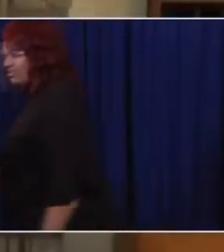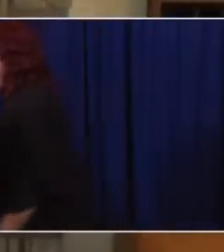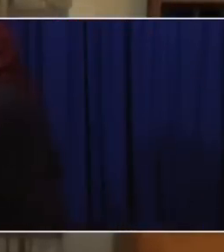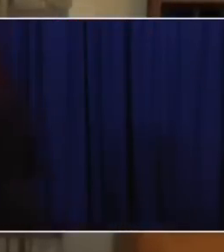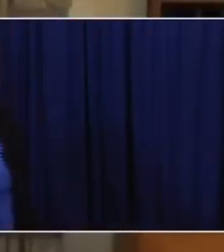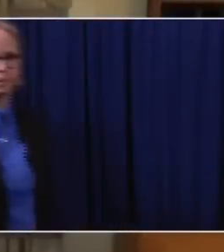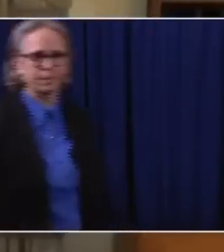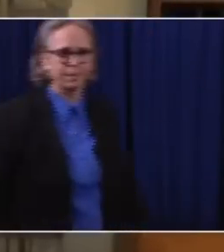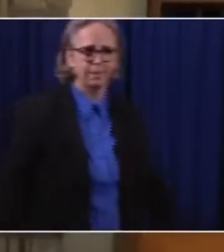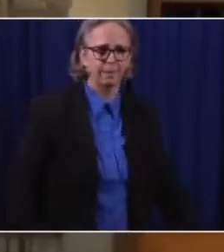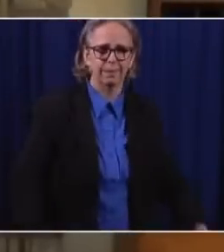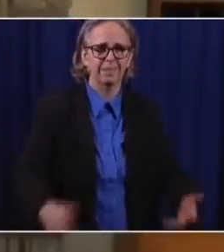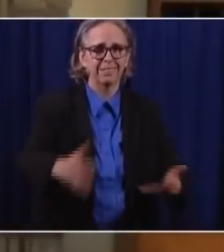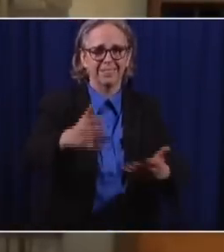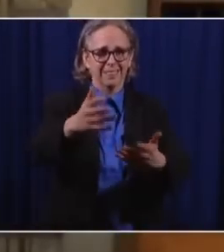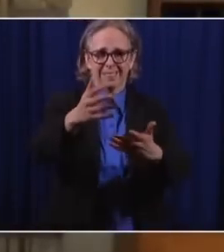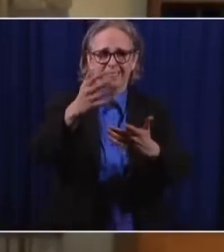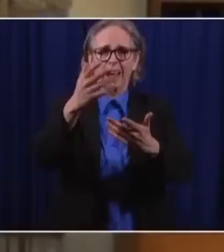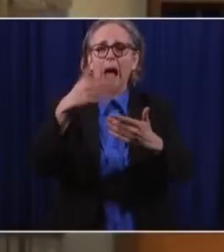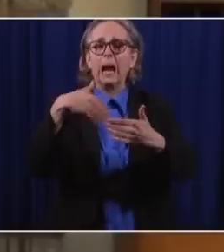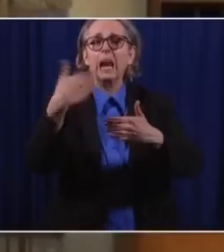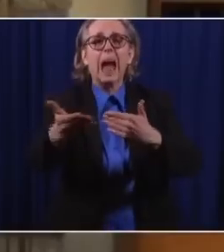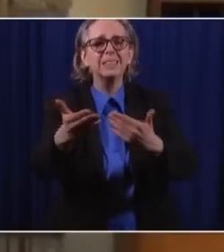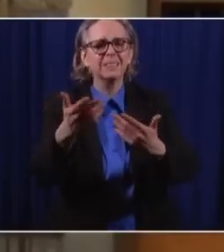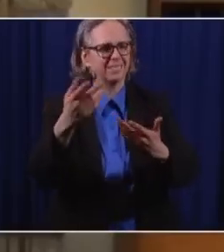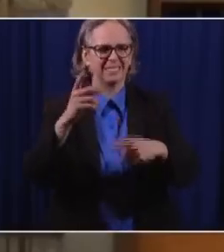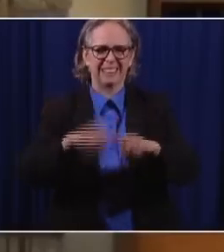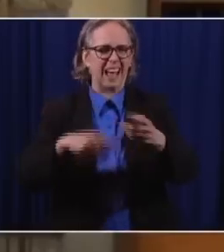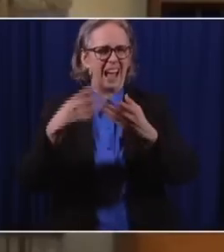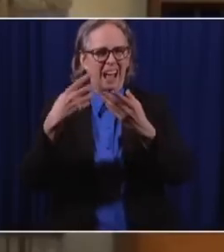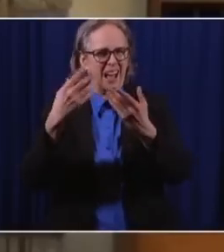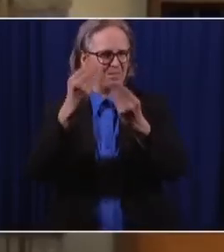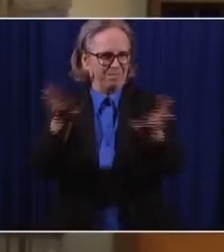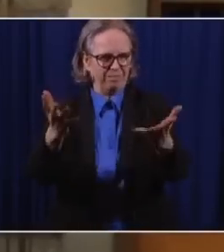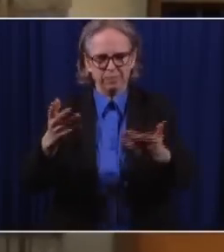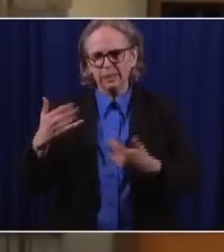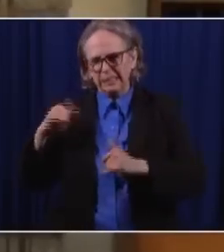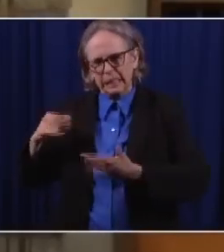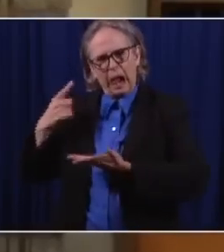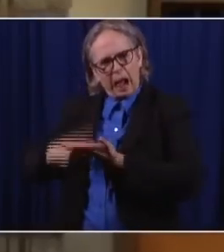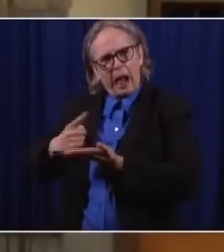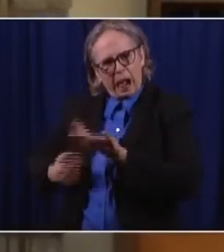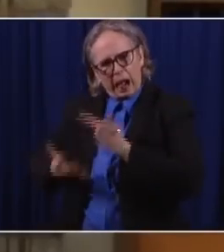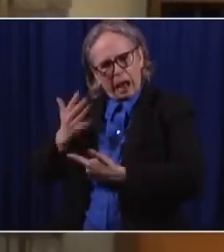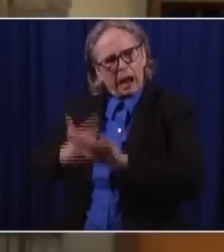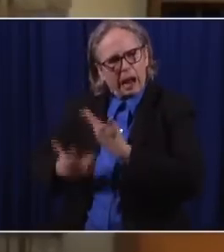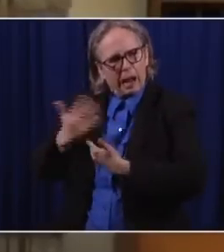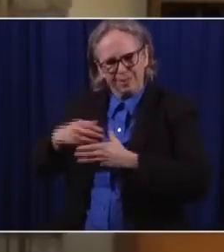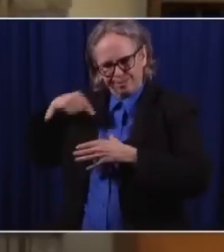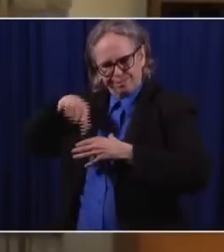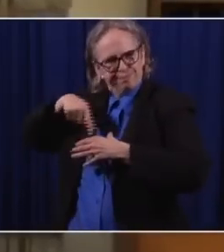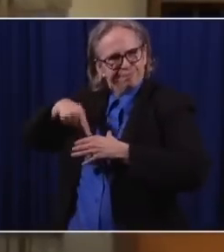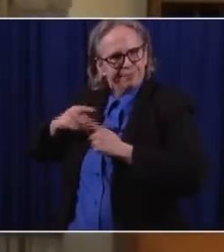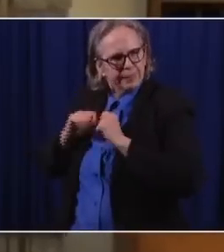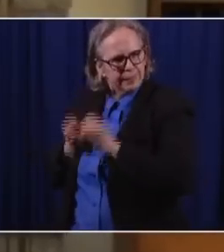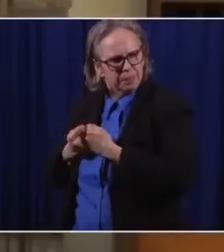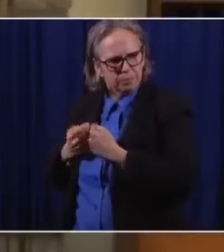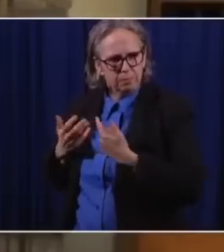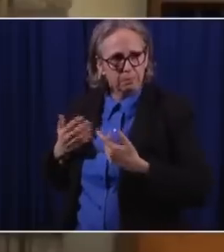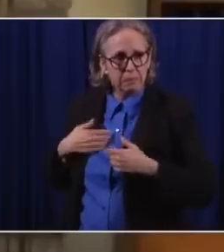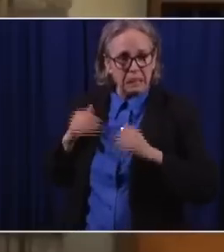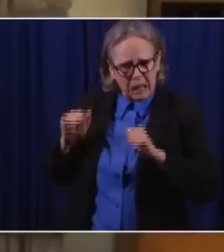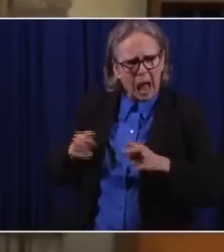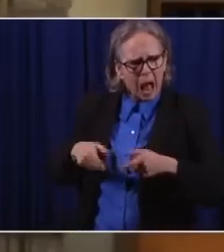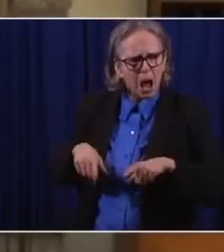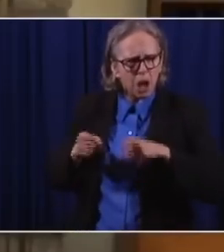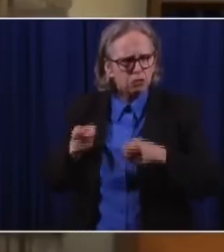the things that we can control, we have done. We have put a mask order on in